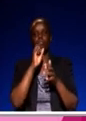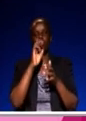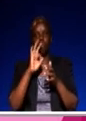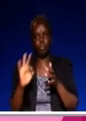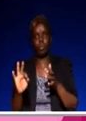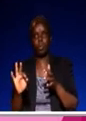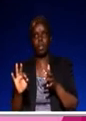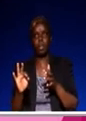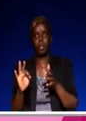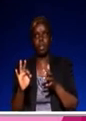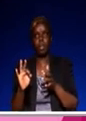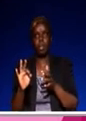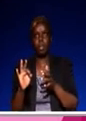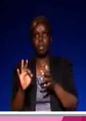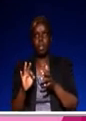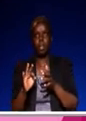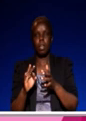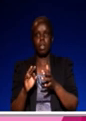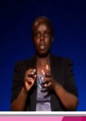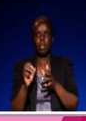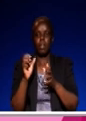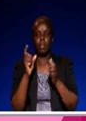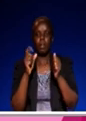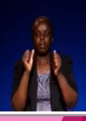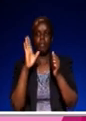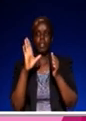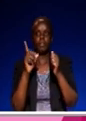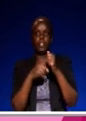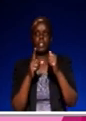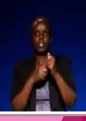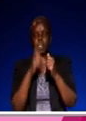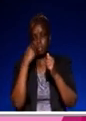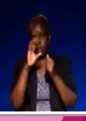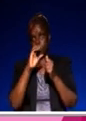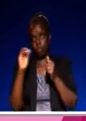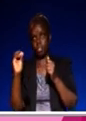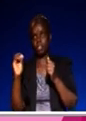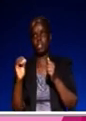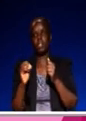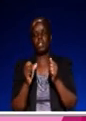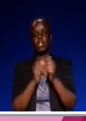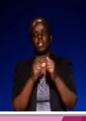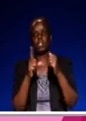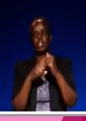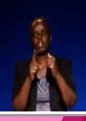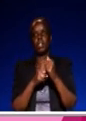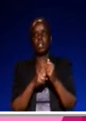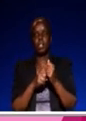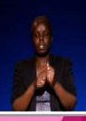iron is 56, and for oxygen is 16.